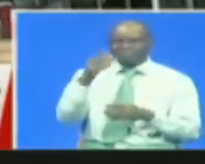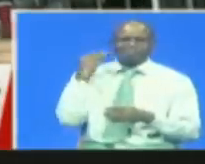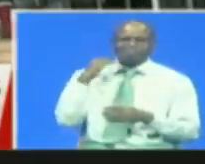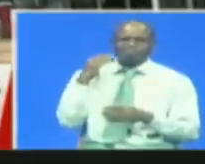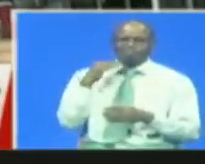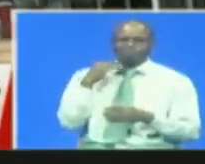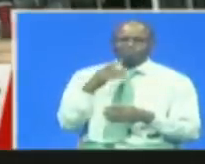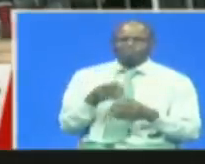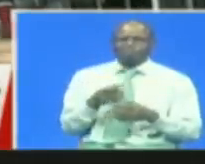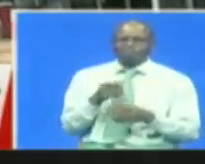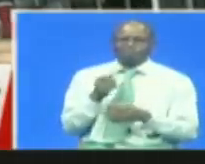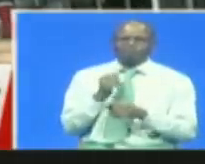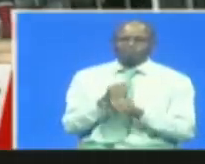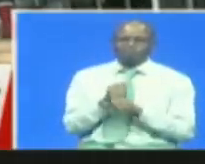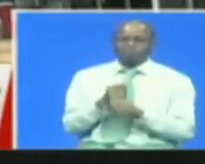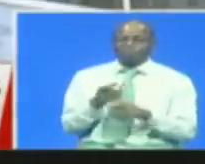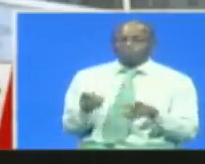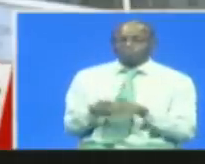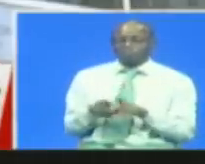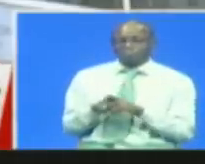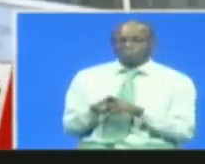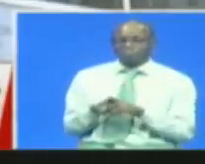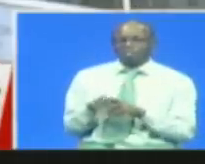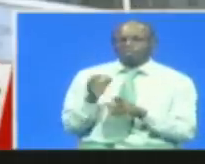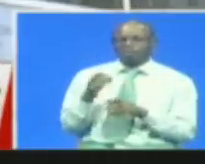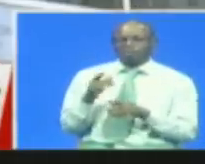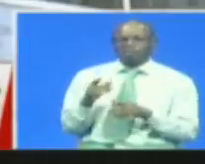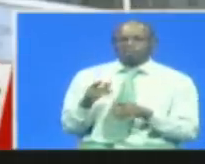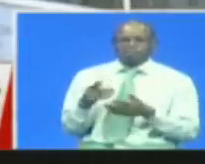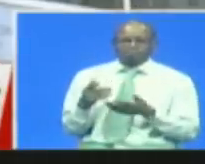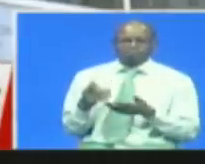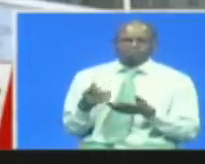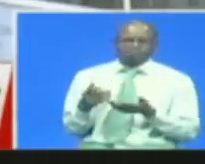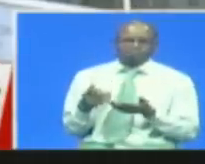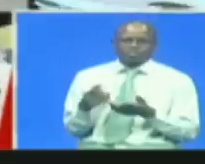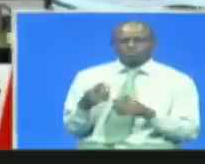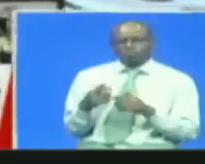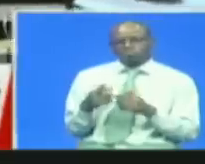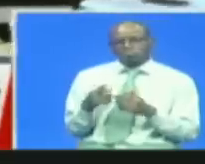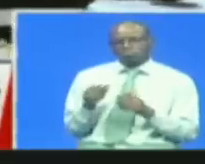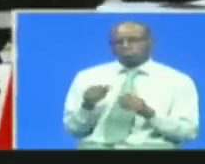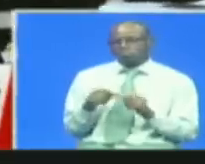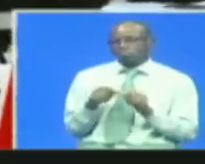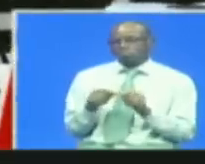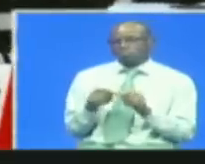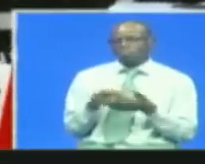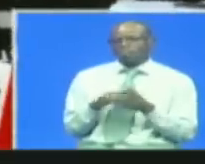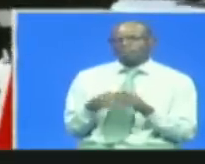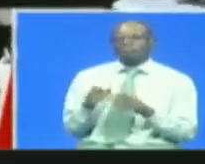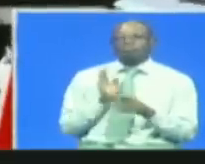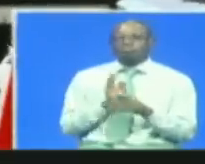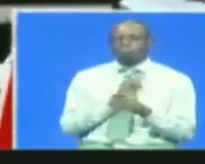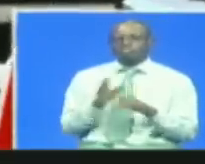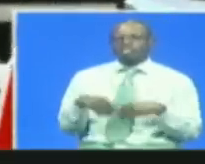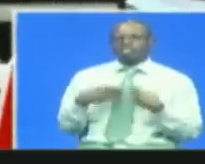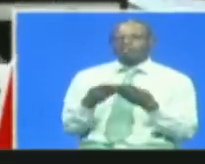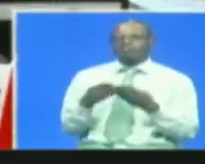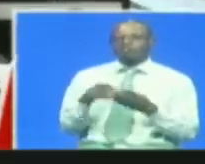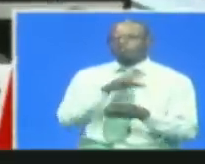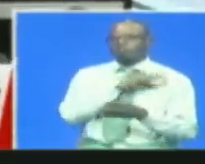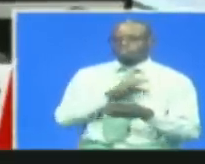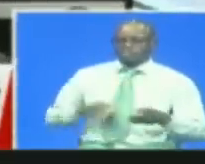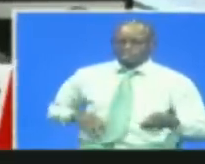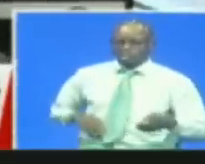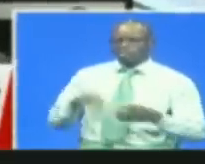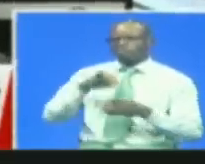meantime, and in a steely fight to survive, the board handed drowning outgoing Commissioner General John Njeraini a straw to clutch